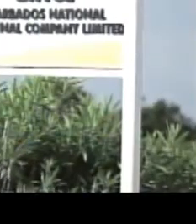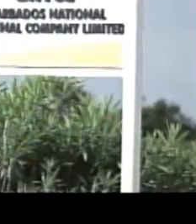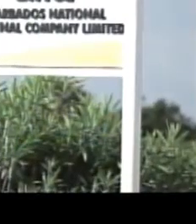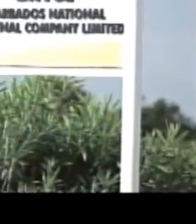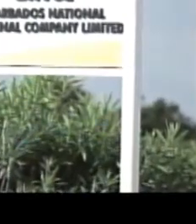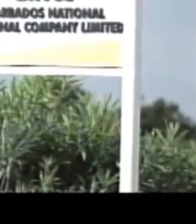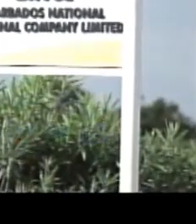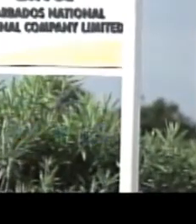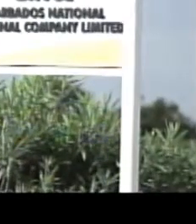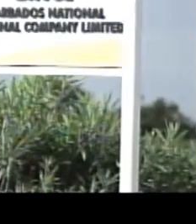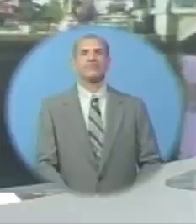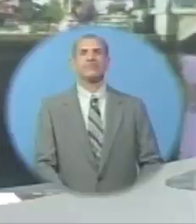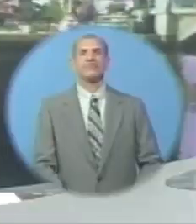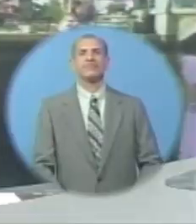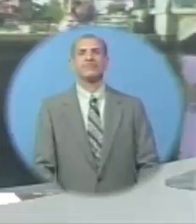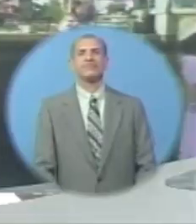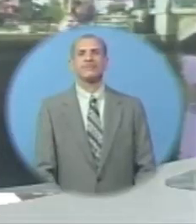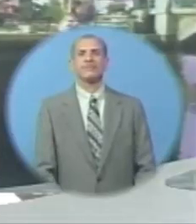assets.